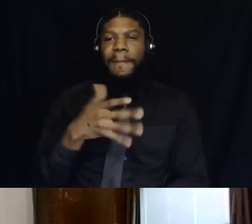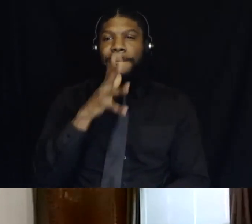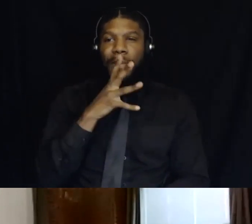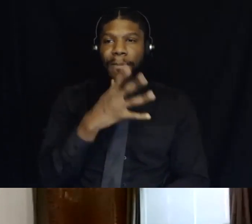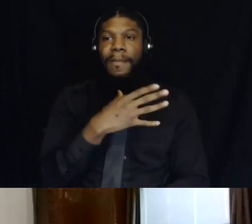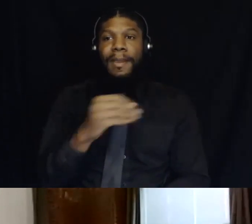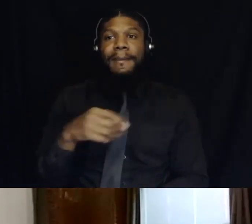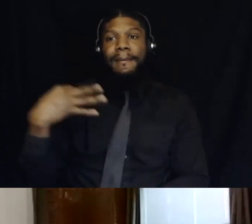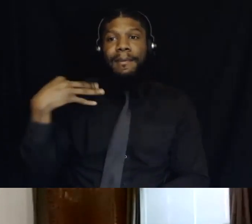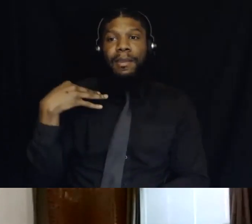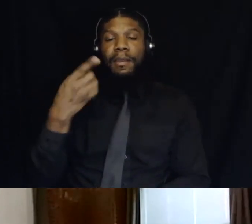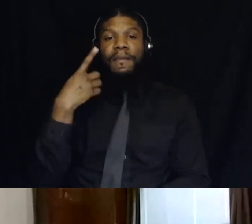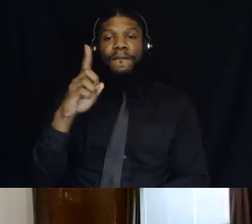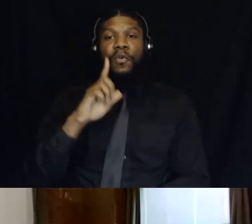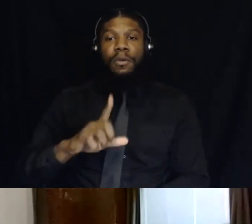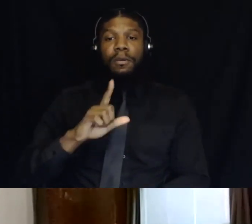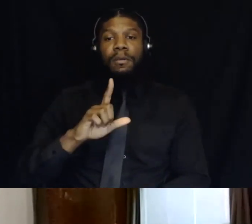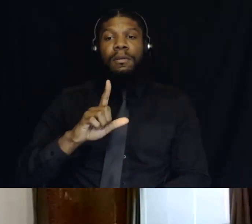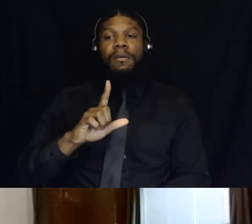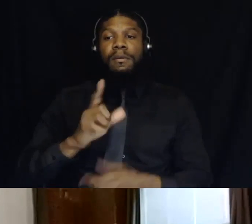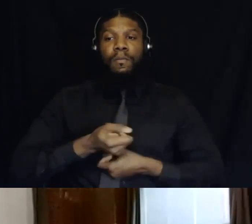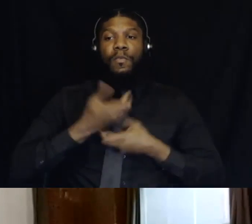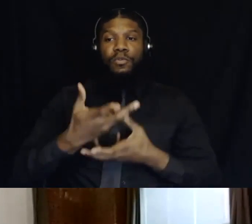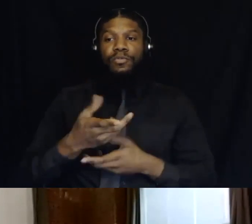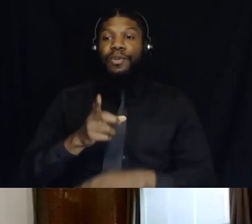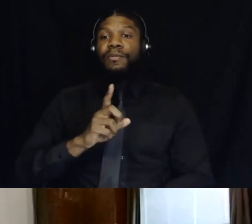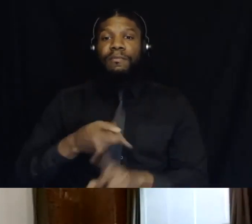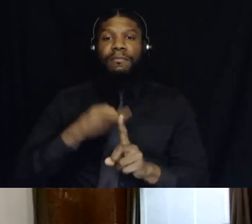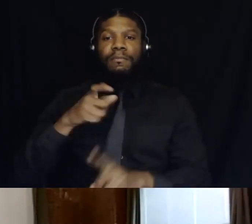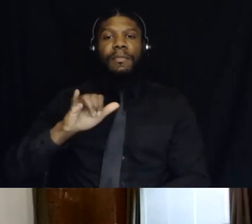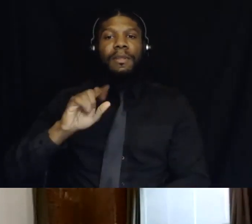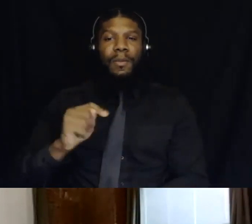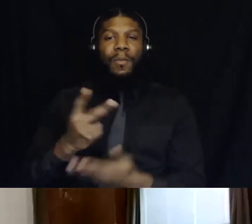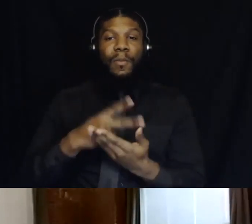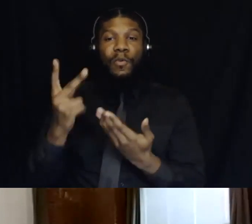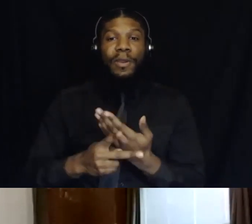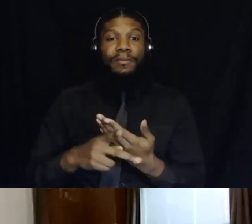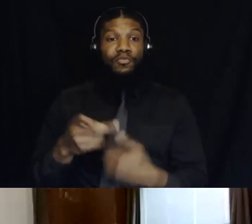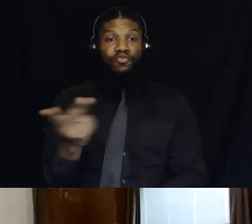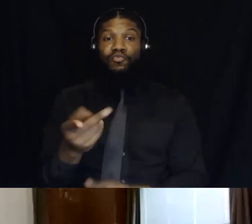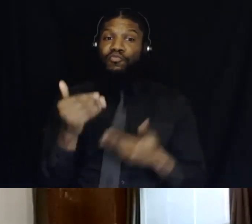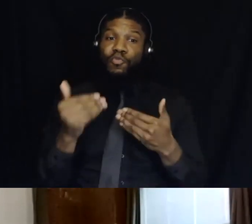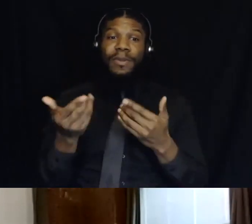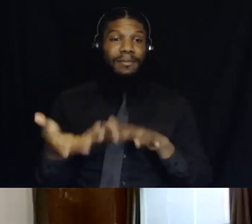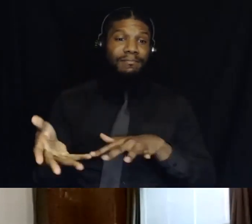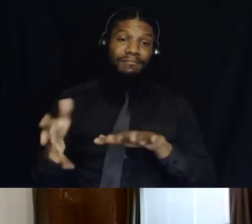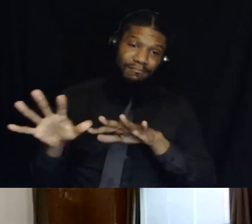from the Literary Arts program at Brown University. CJ and Adjua, take it away.